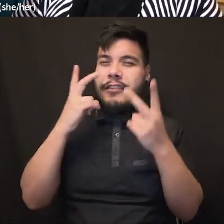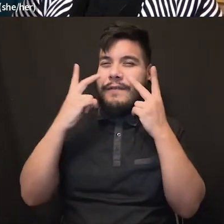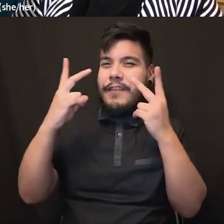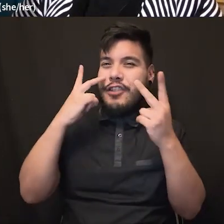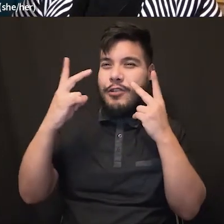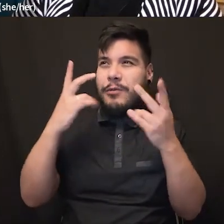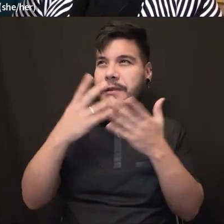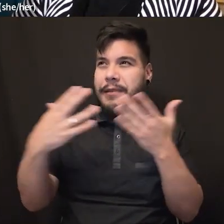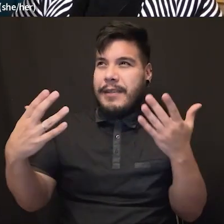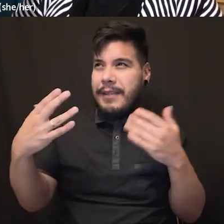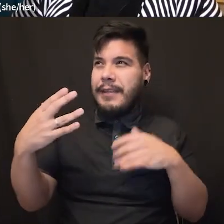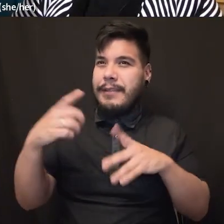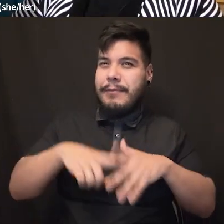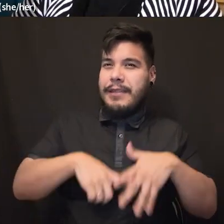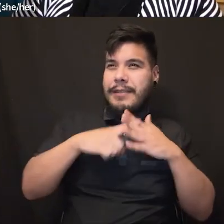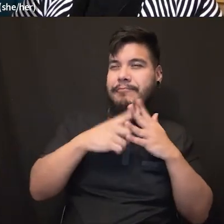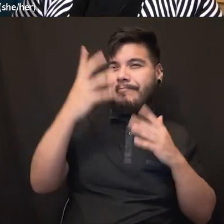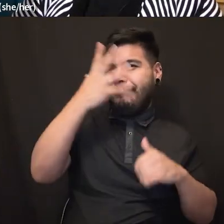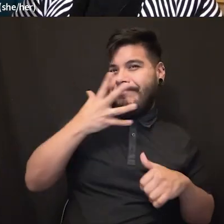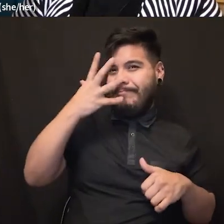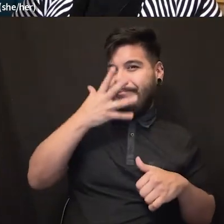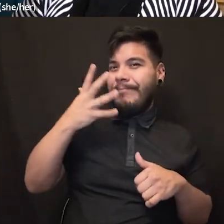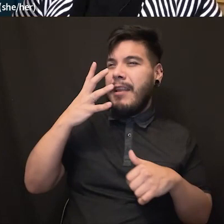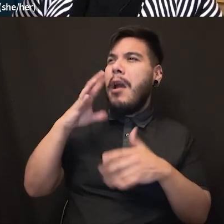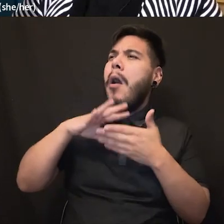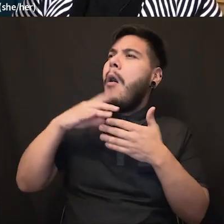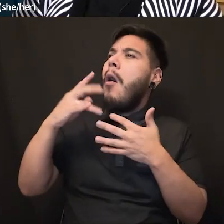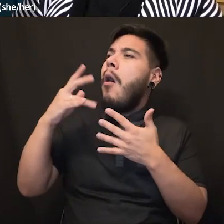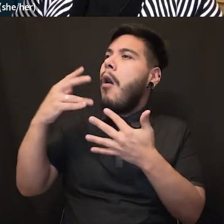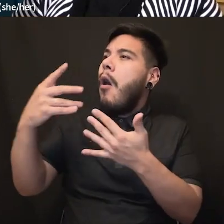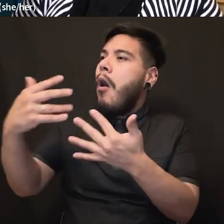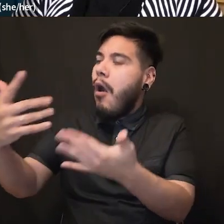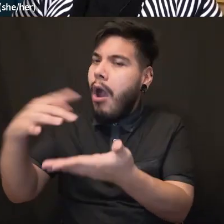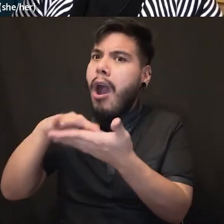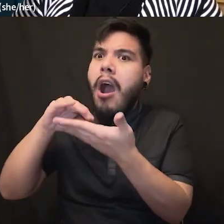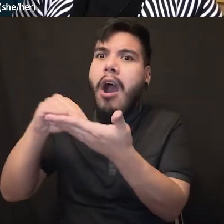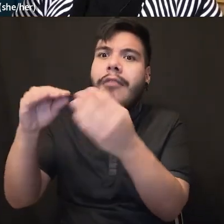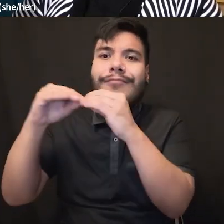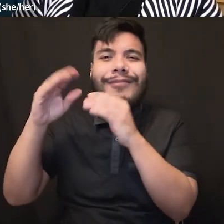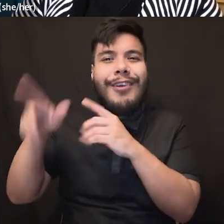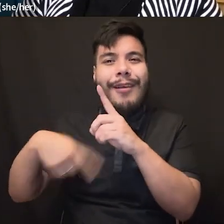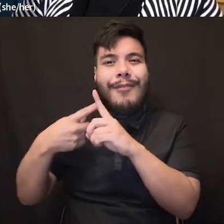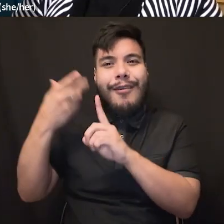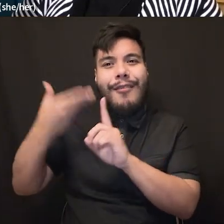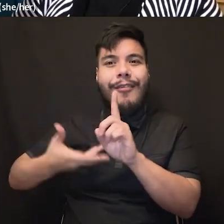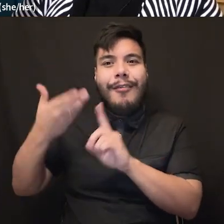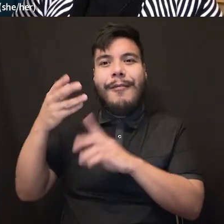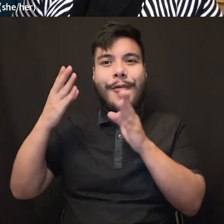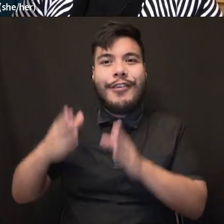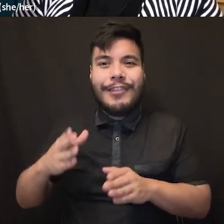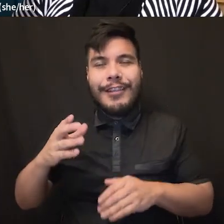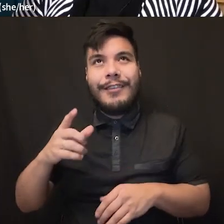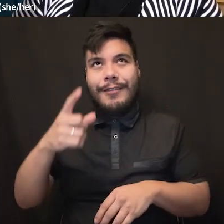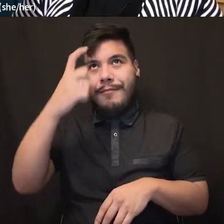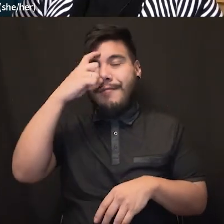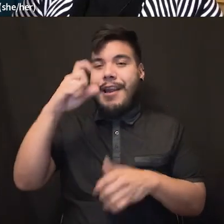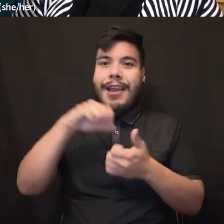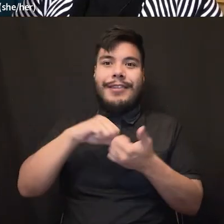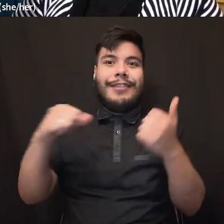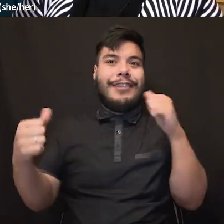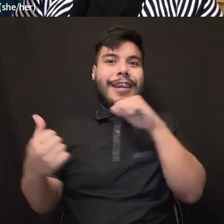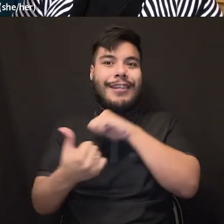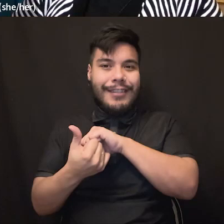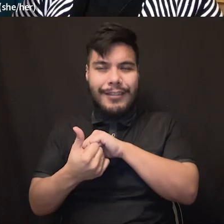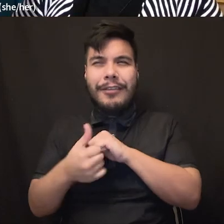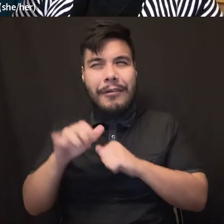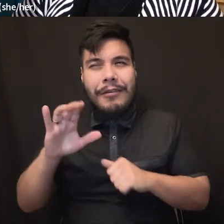they had at the beginning, and then they, like, learned more about the person. And then their mind changed, which is, like, such a human thing. Like, I'm sure we've all